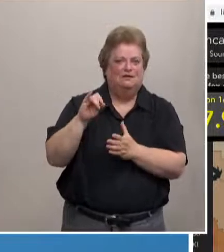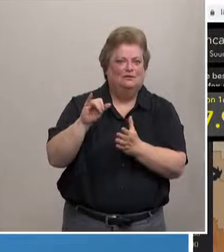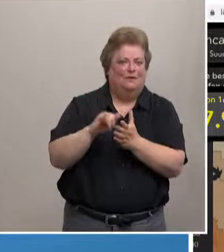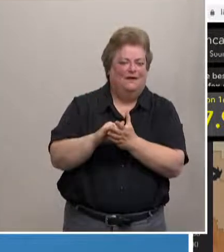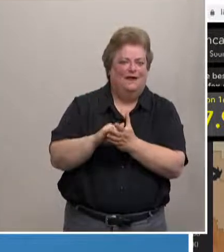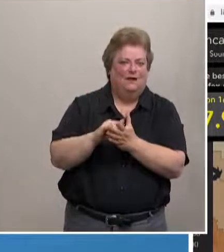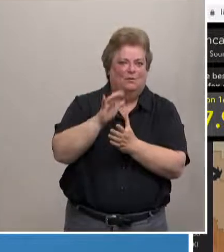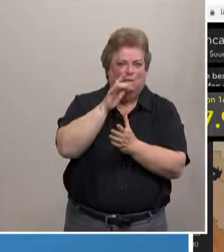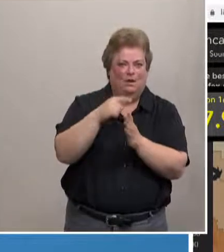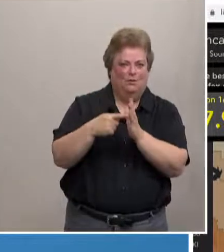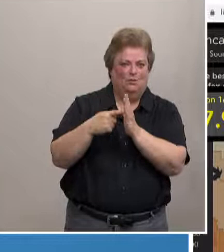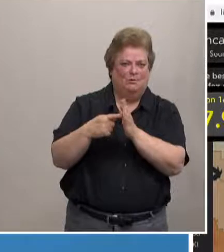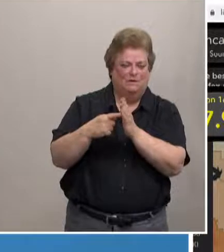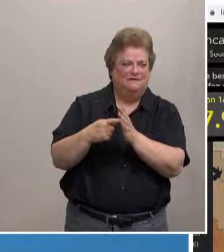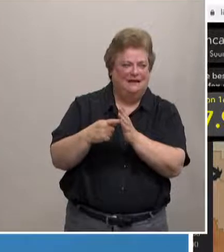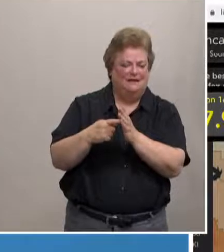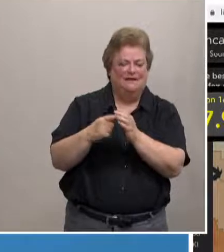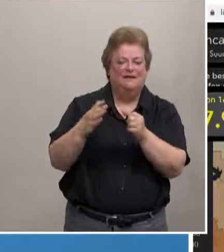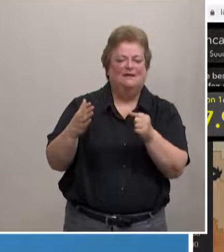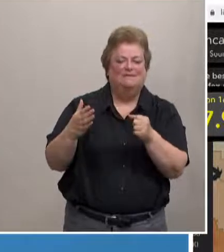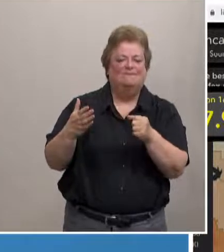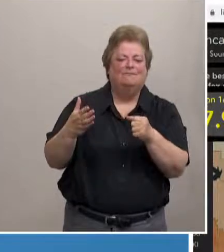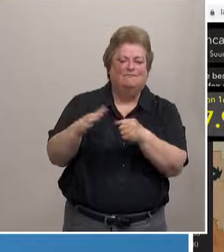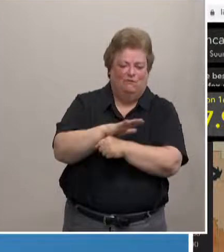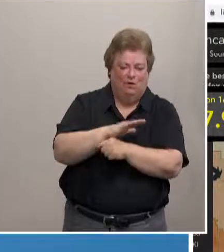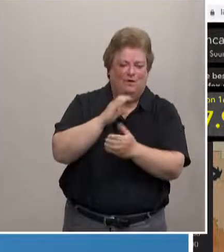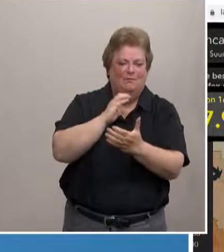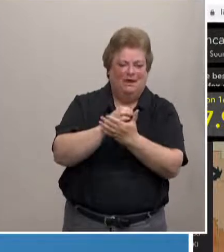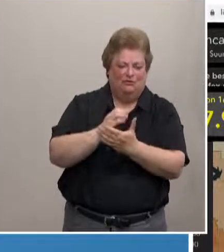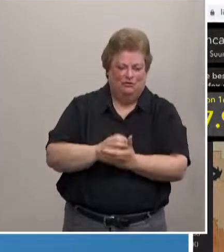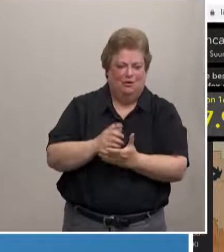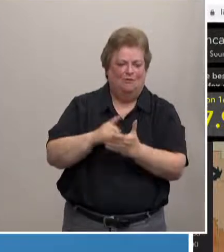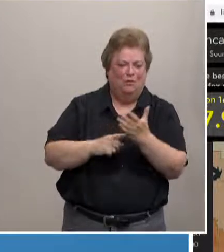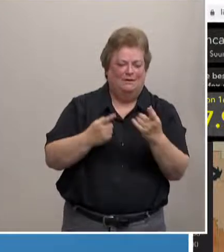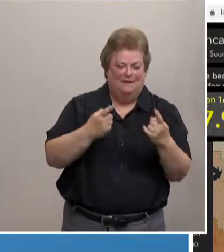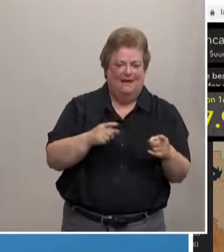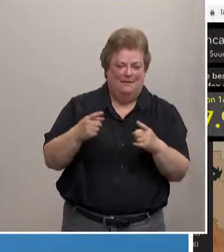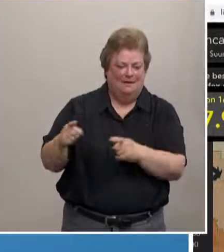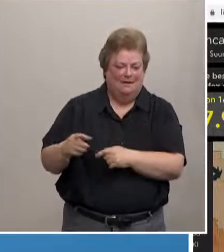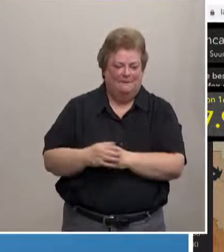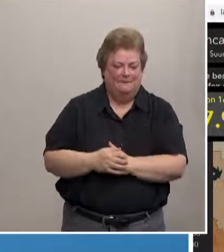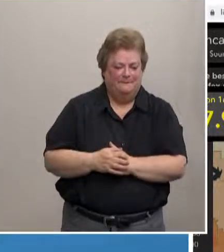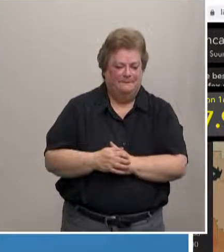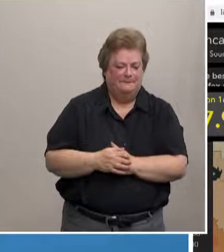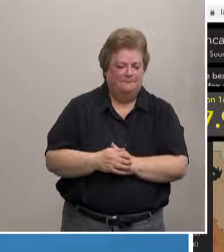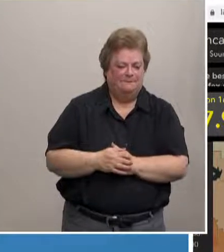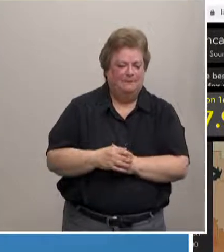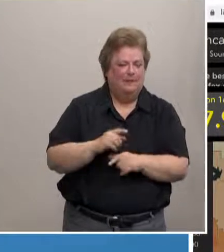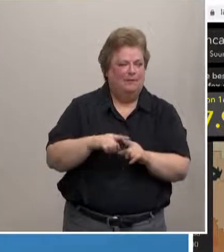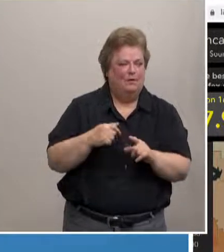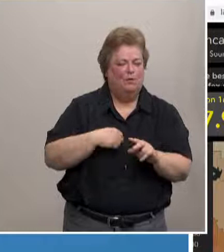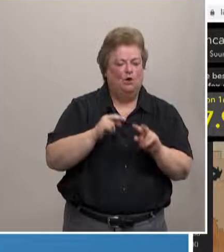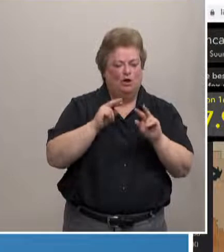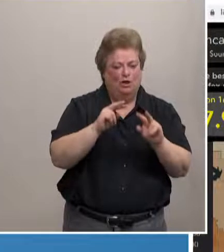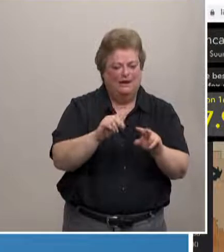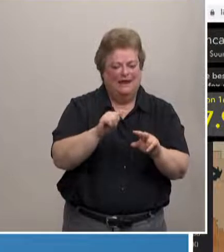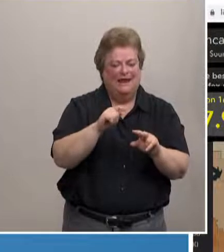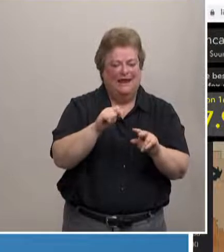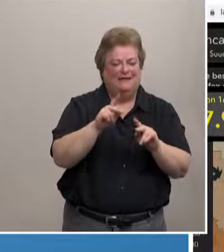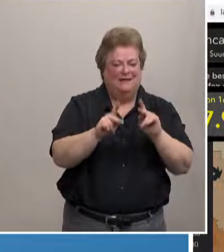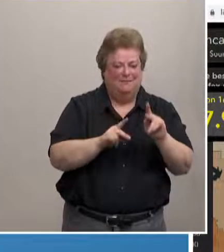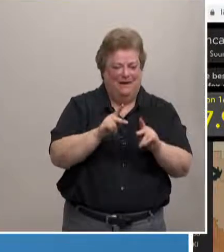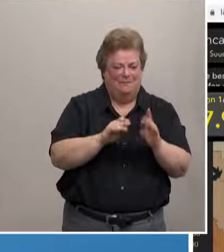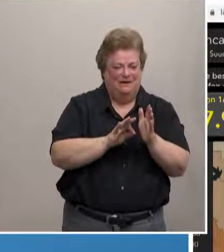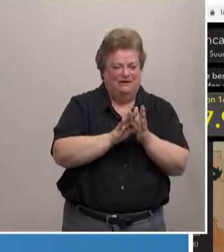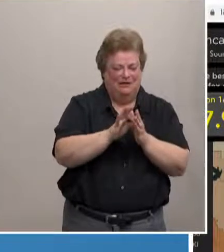a representative picture of what's really happening. But we're actually looking at the population number. There's